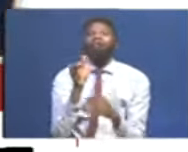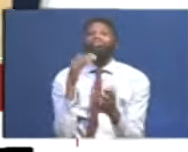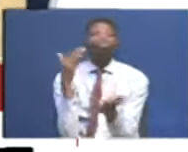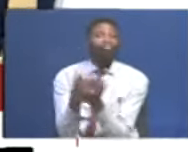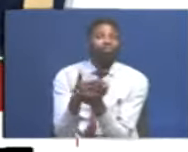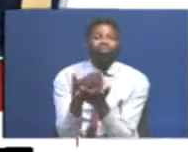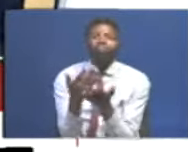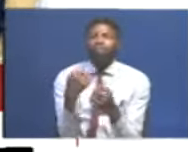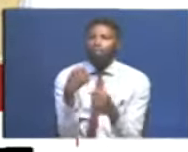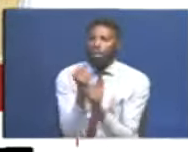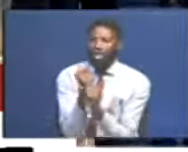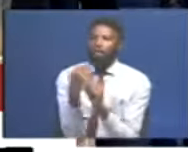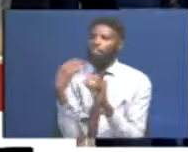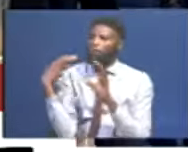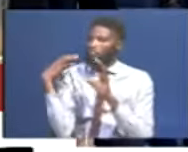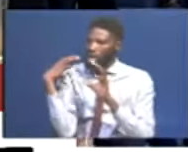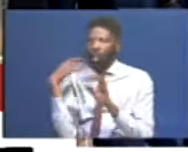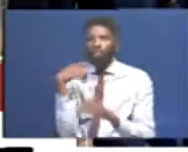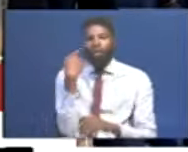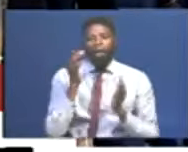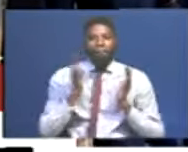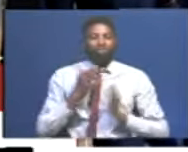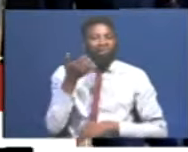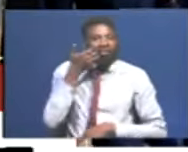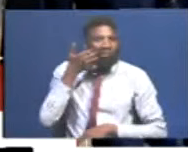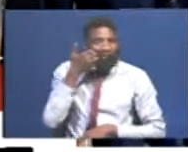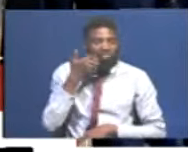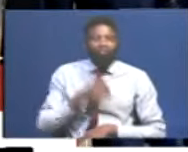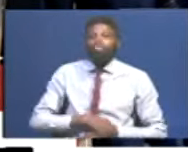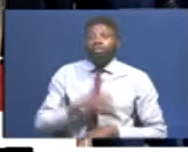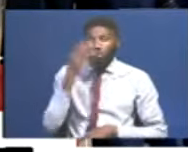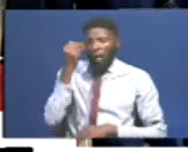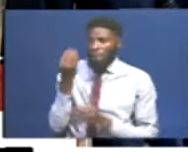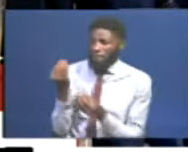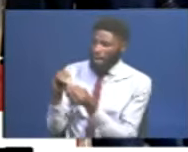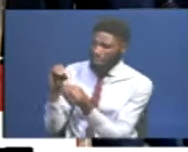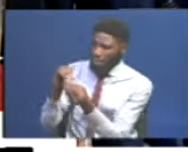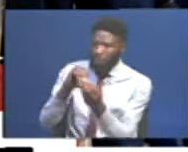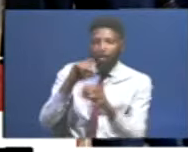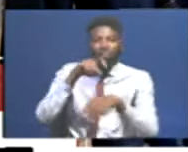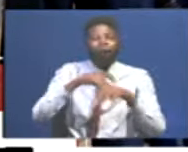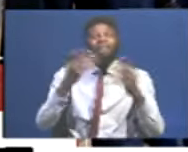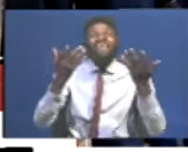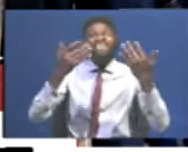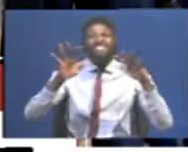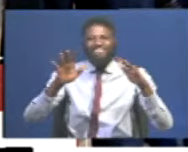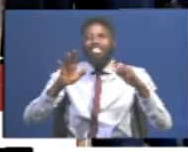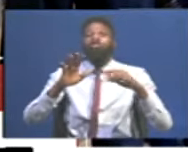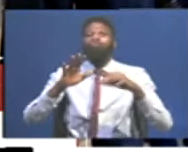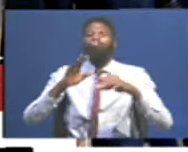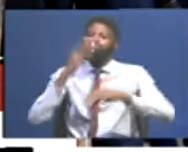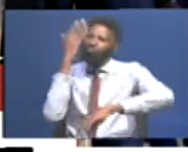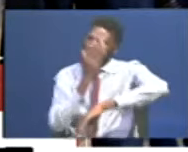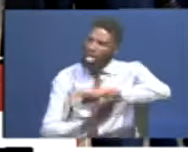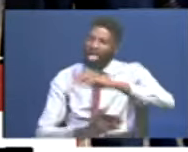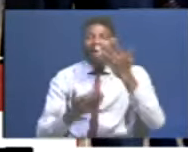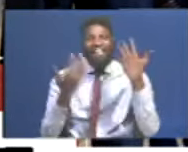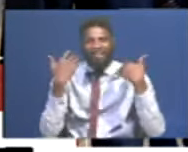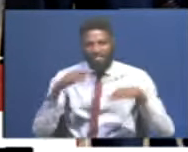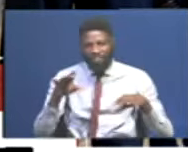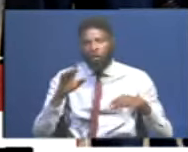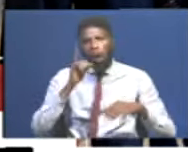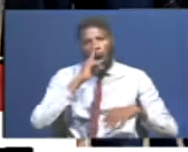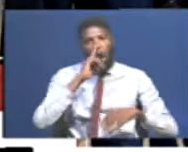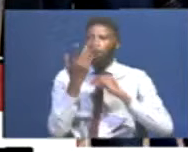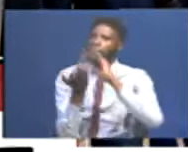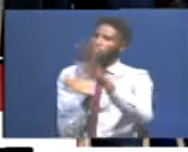puts the burden on the patients, and that's why most of them, after amputation, once they are discharged from hospital, they go back home